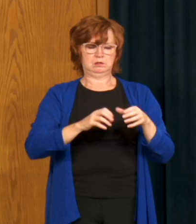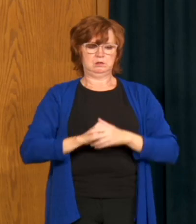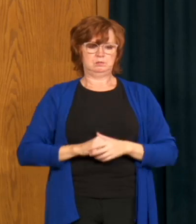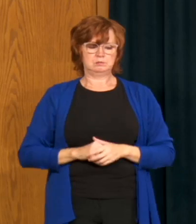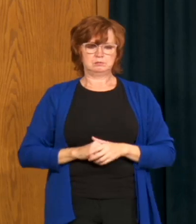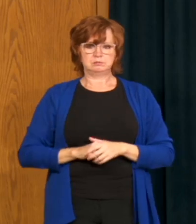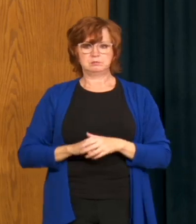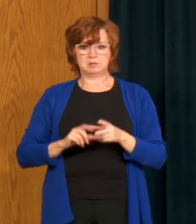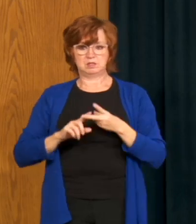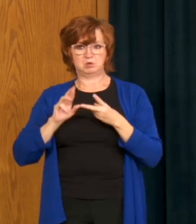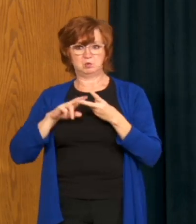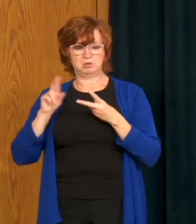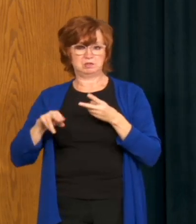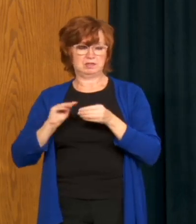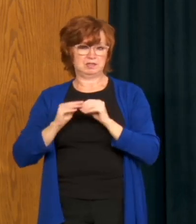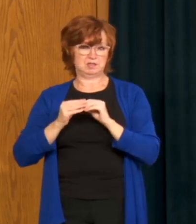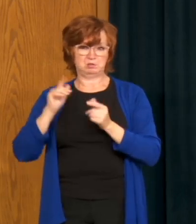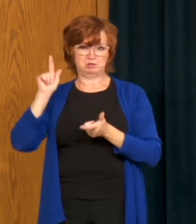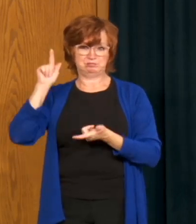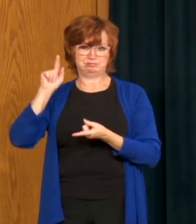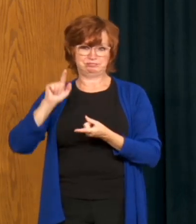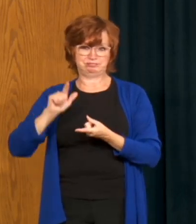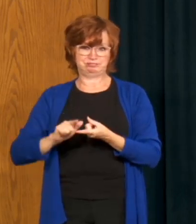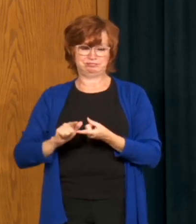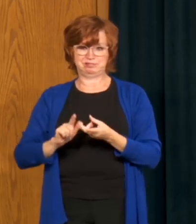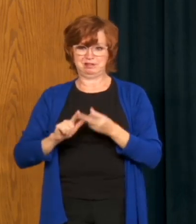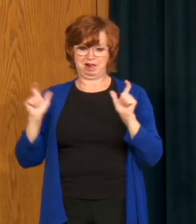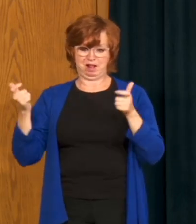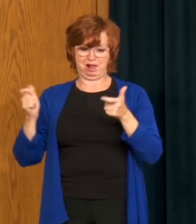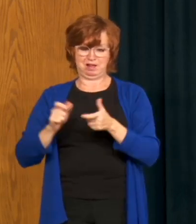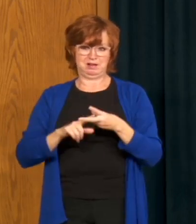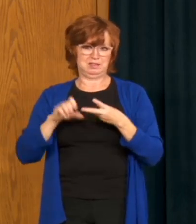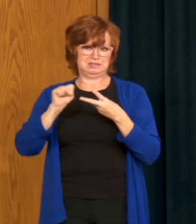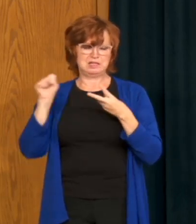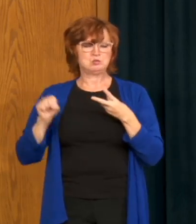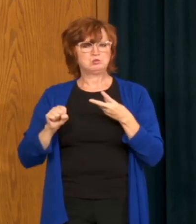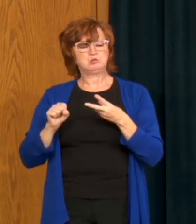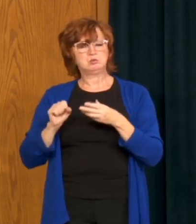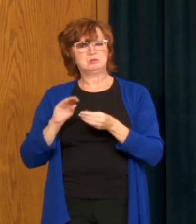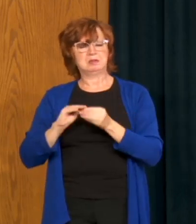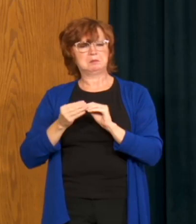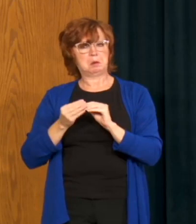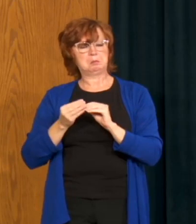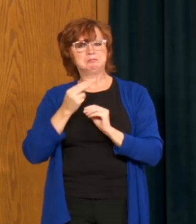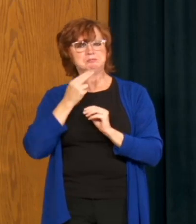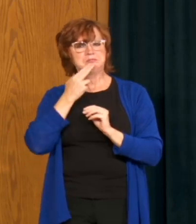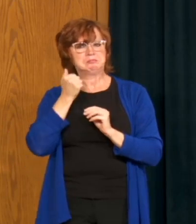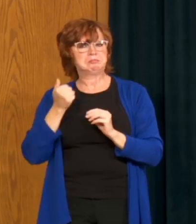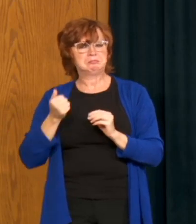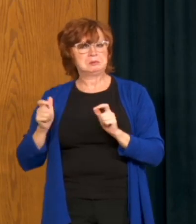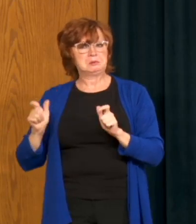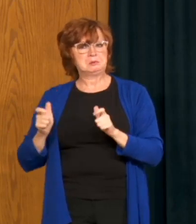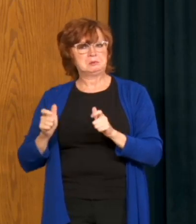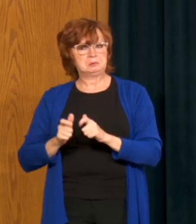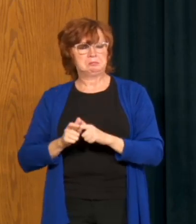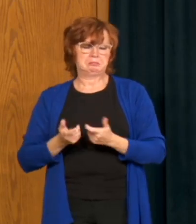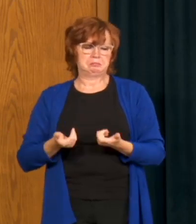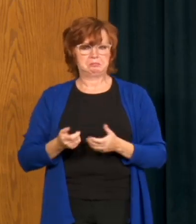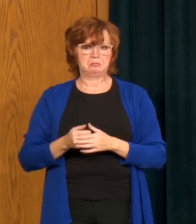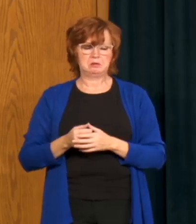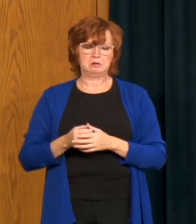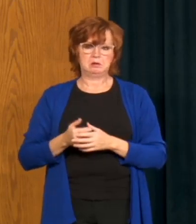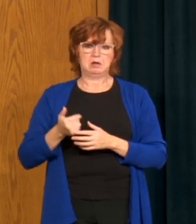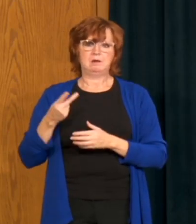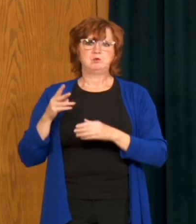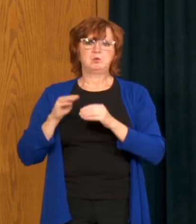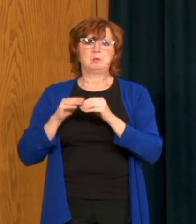that's always good. I think Saskatoon similarly has had overall low rates, but obviously, they've seen more of an impact